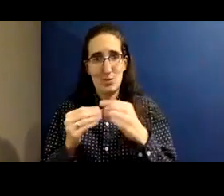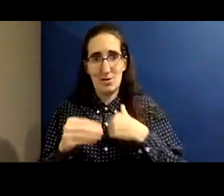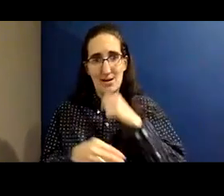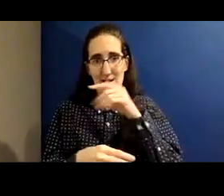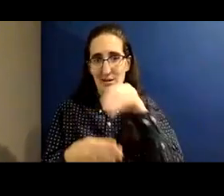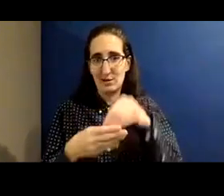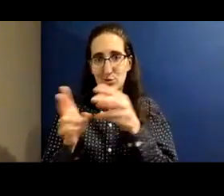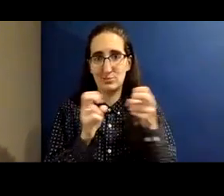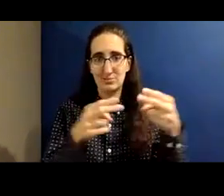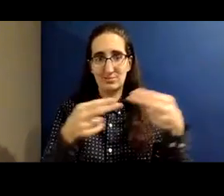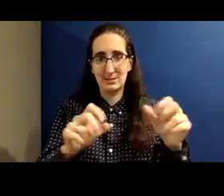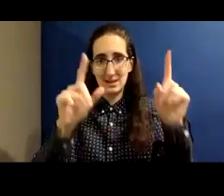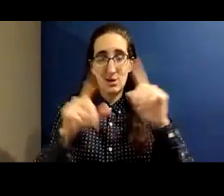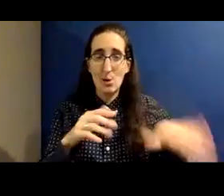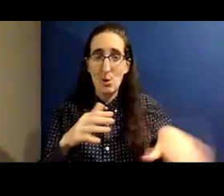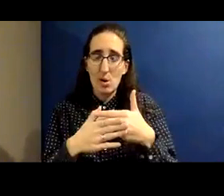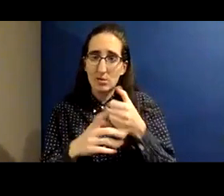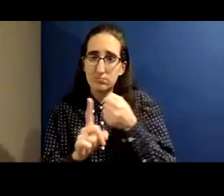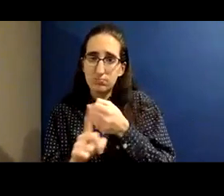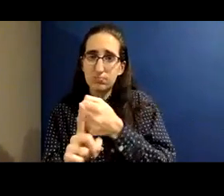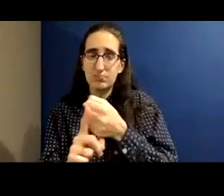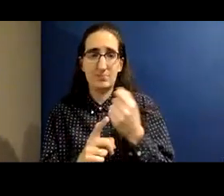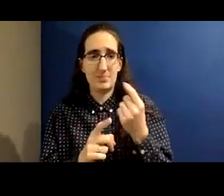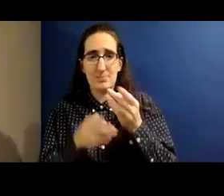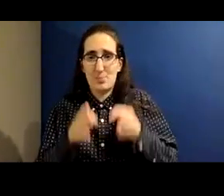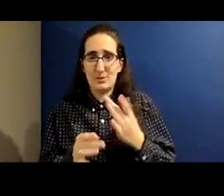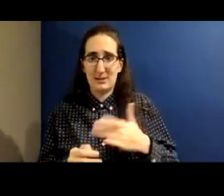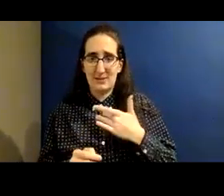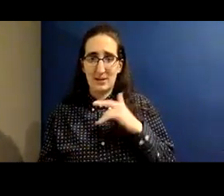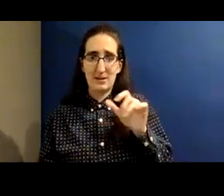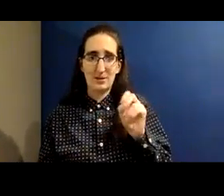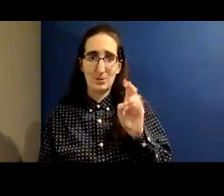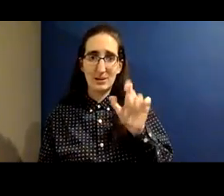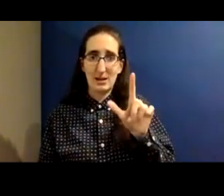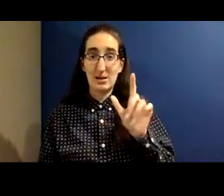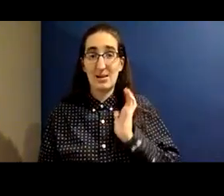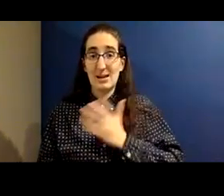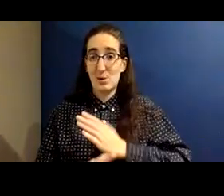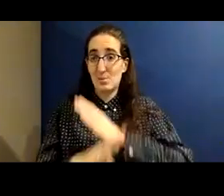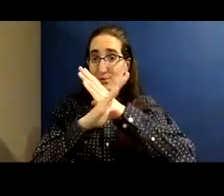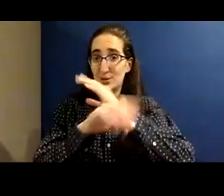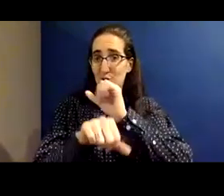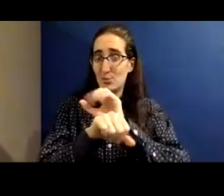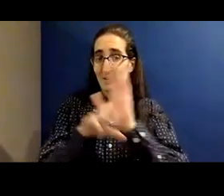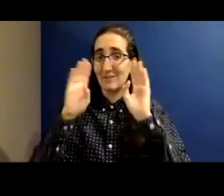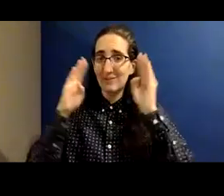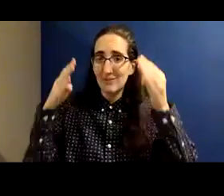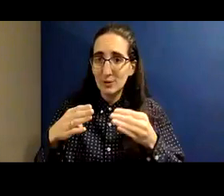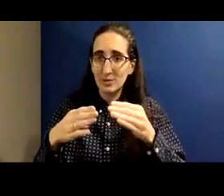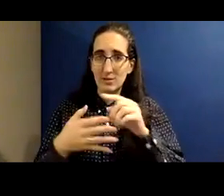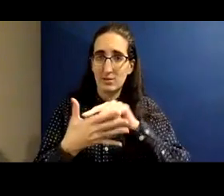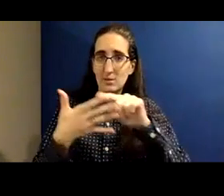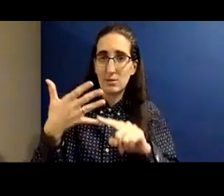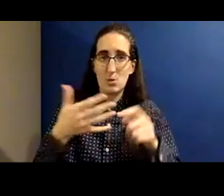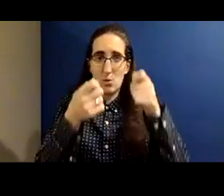can all work together to contribute to someone feeling suicidal. So our prevention work focuses on all of